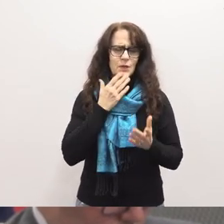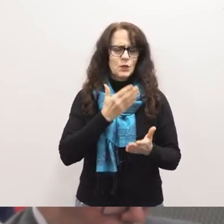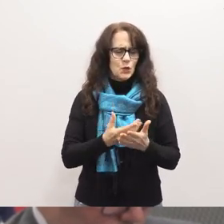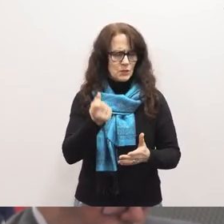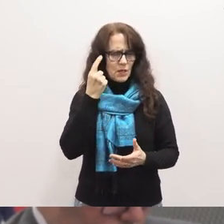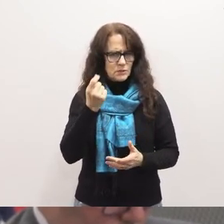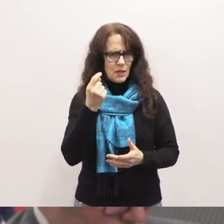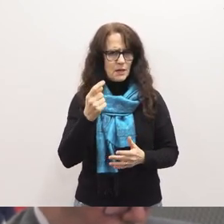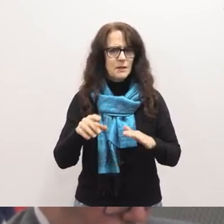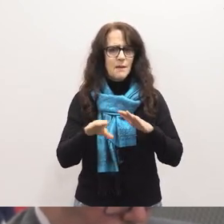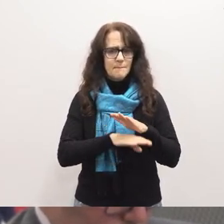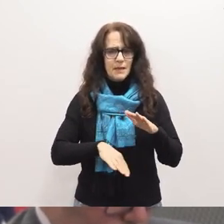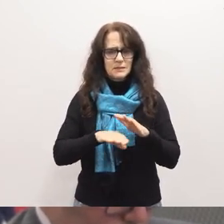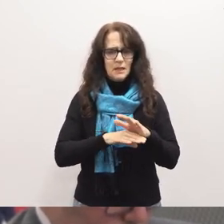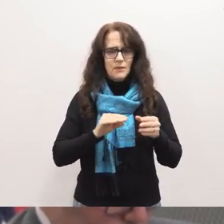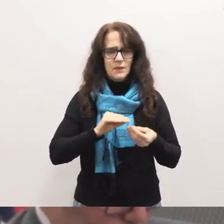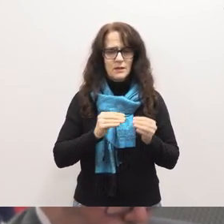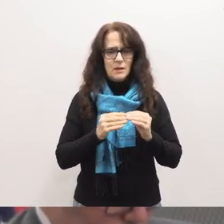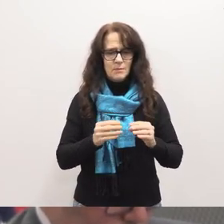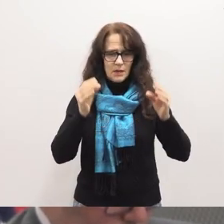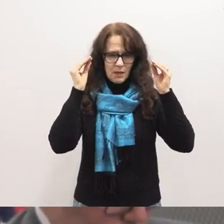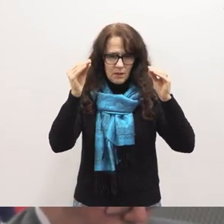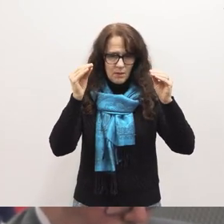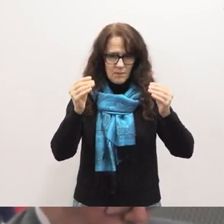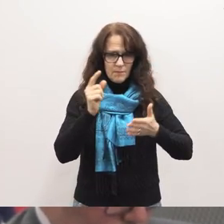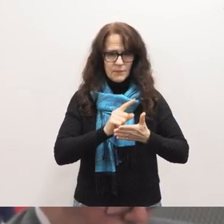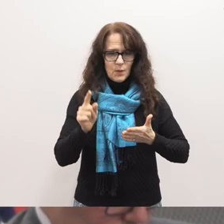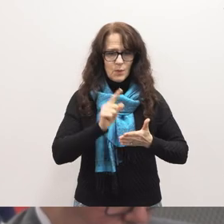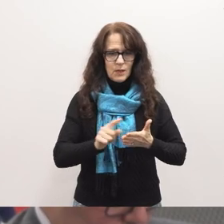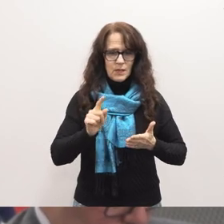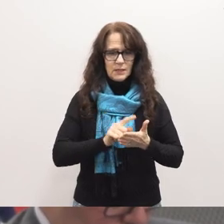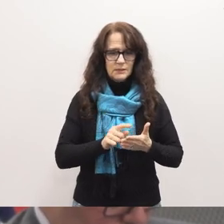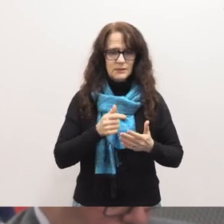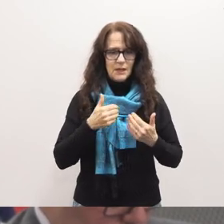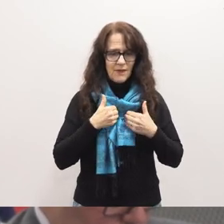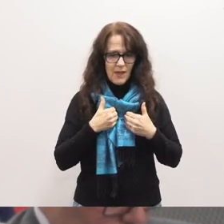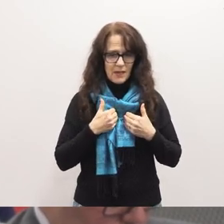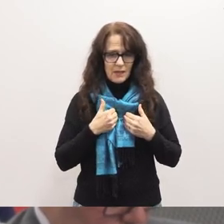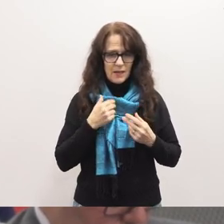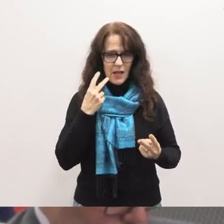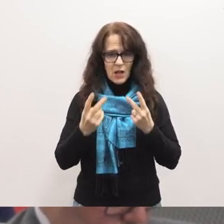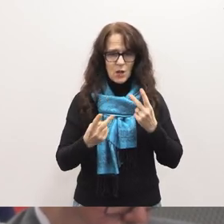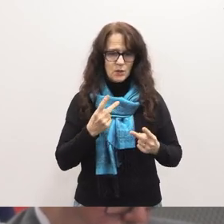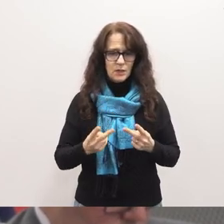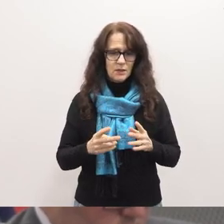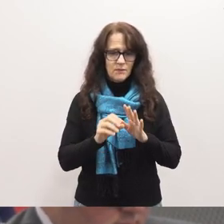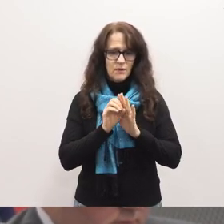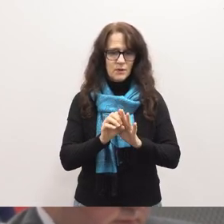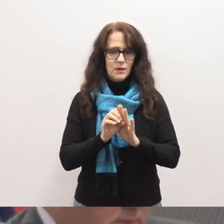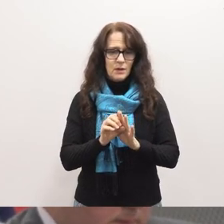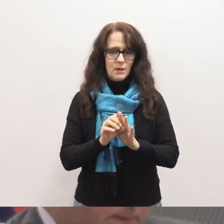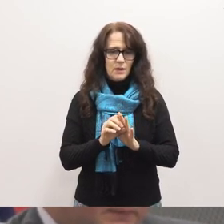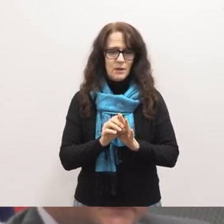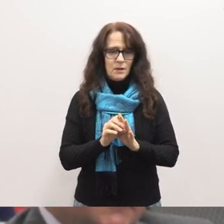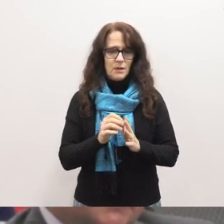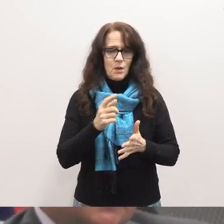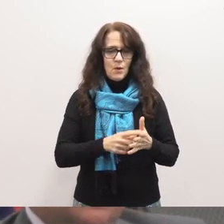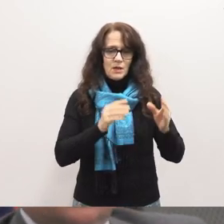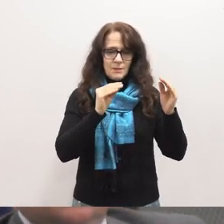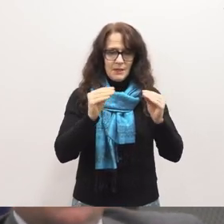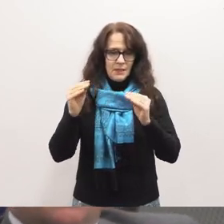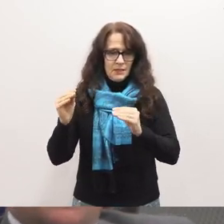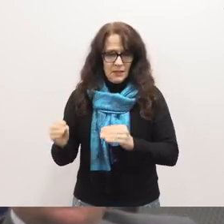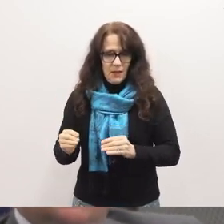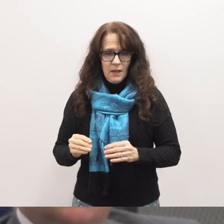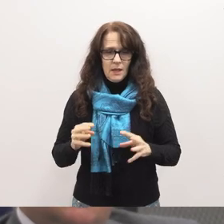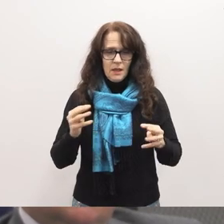are based on the number of instructional weeks that they've had, as well as looking at, for example, what's been taught, looking